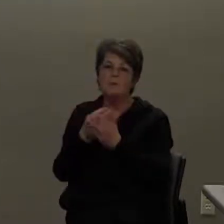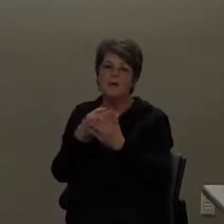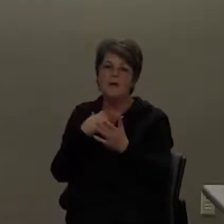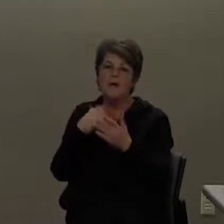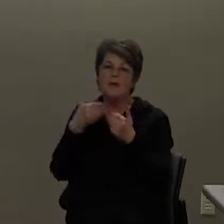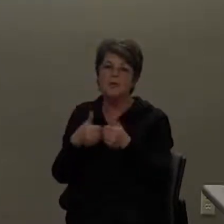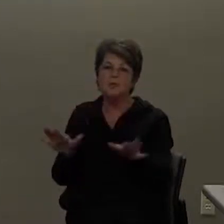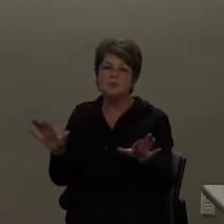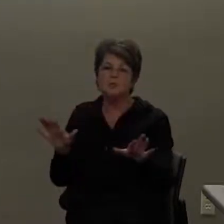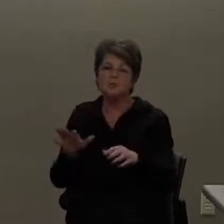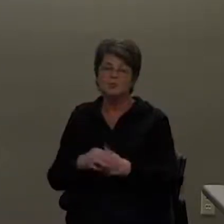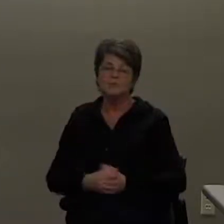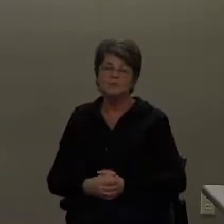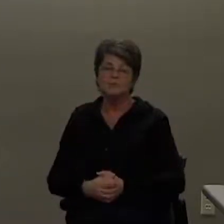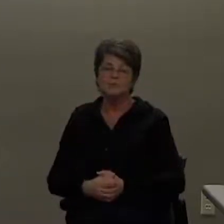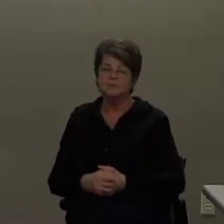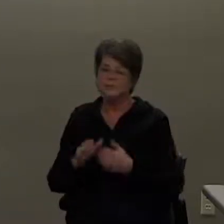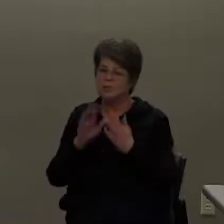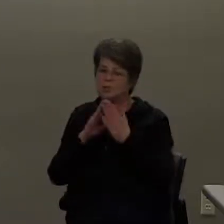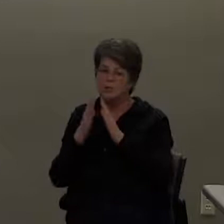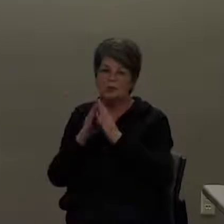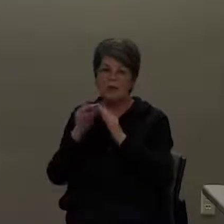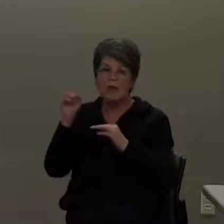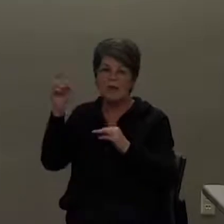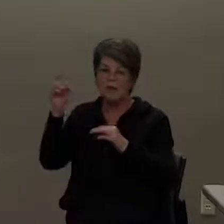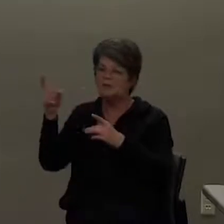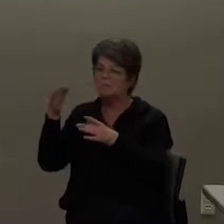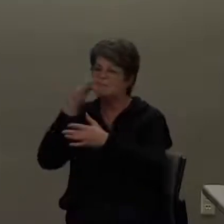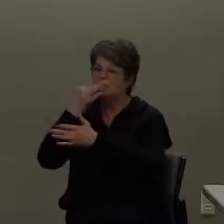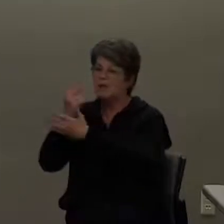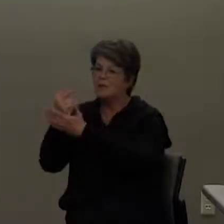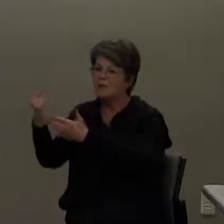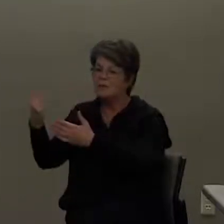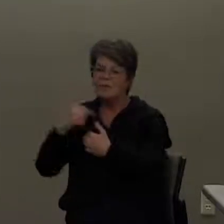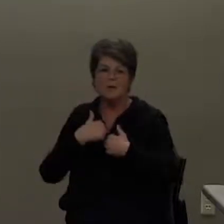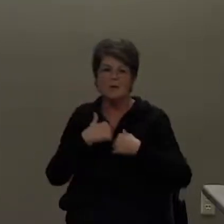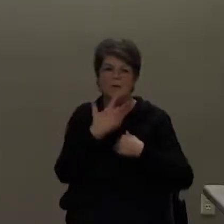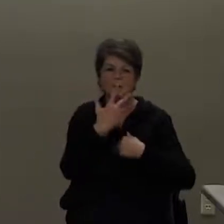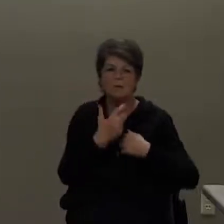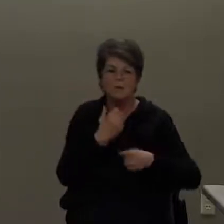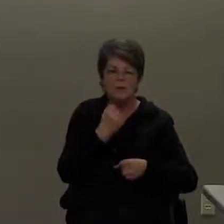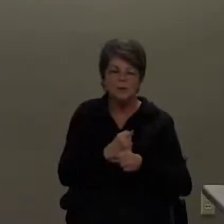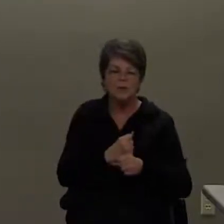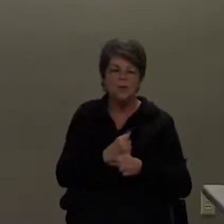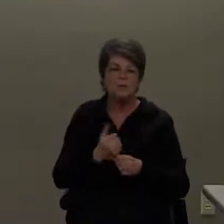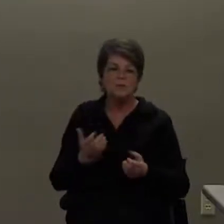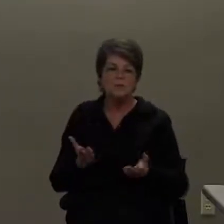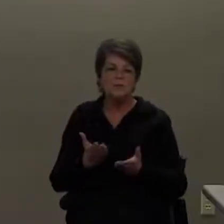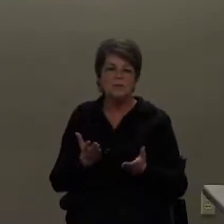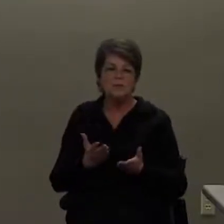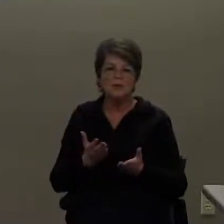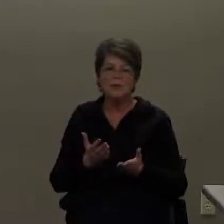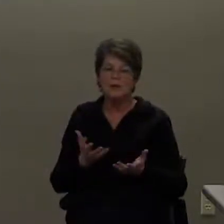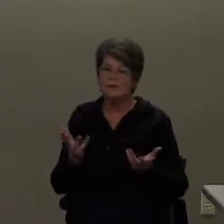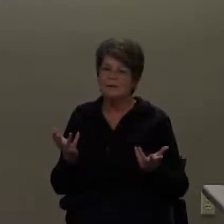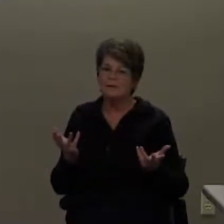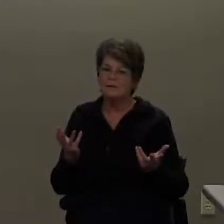lose. And if Community X can get me up and running in 3 weeks and it's going to take me 3 years here, and I'm not saying